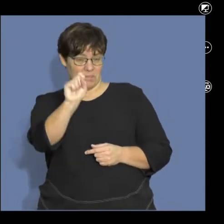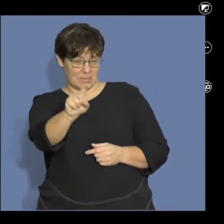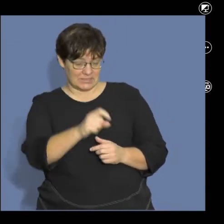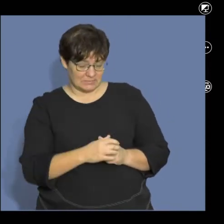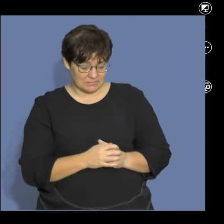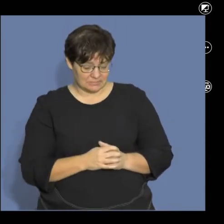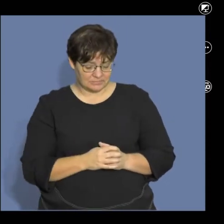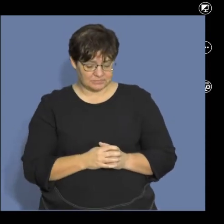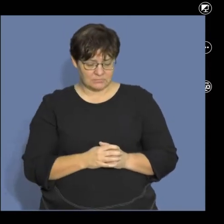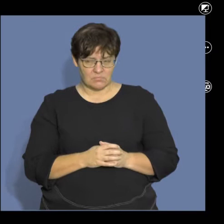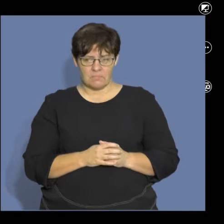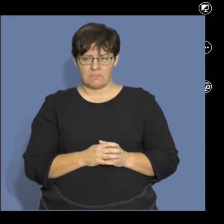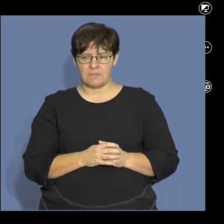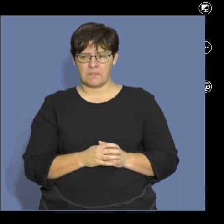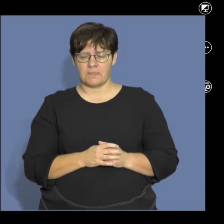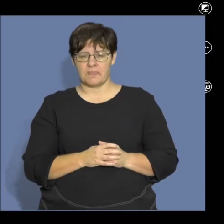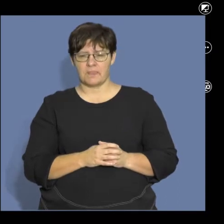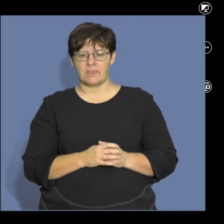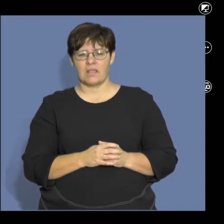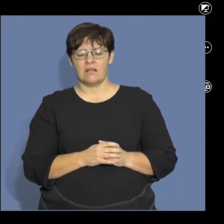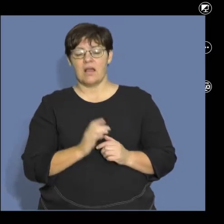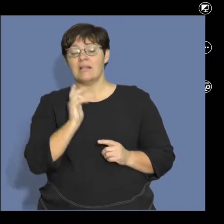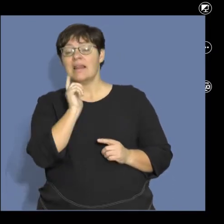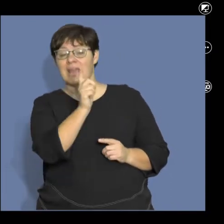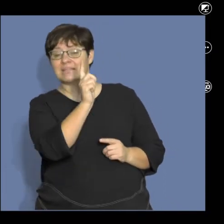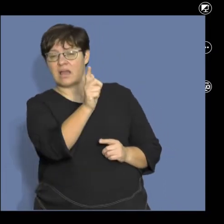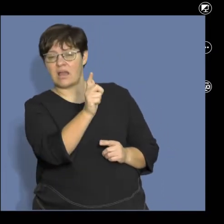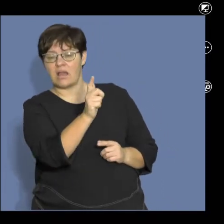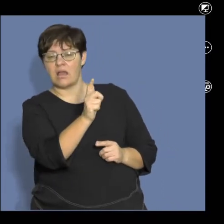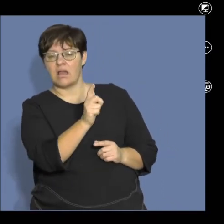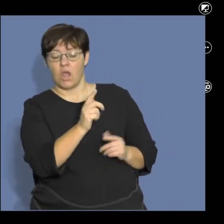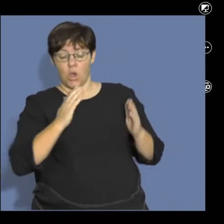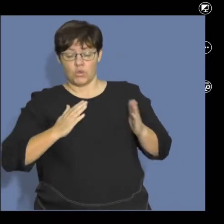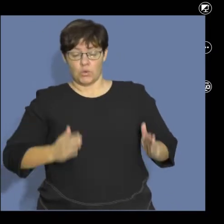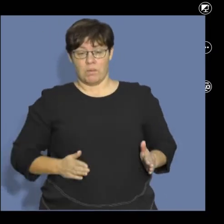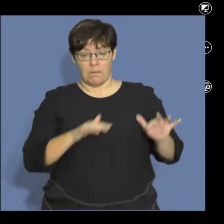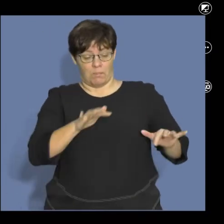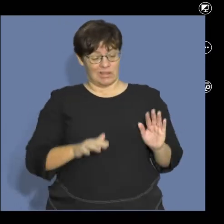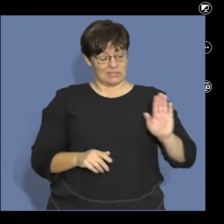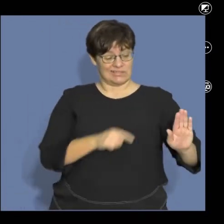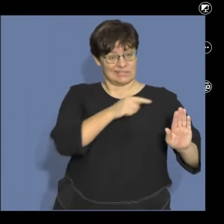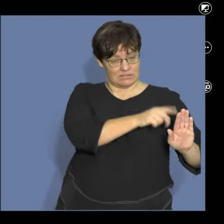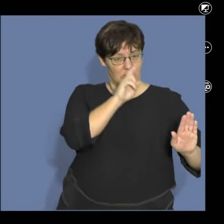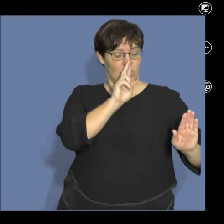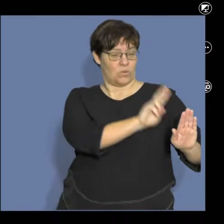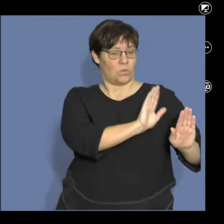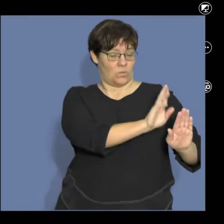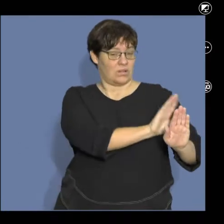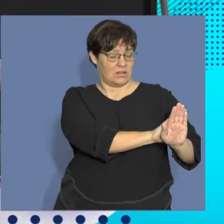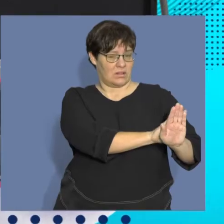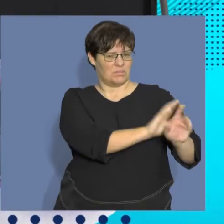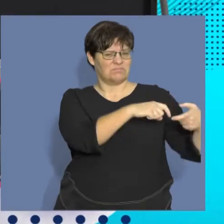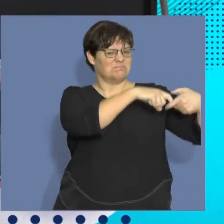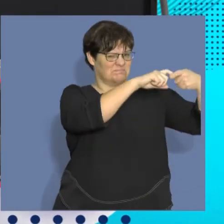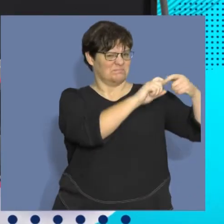of is that in a few lessons' time, we will look at human population. For now,